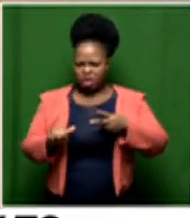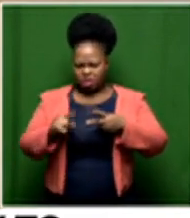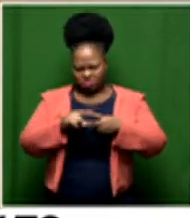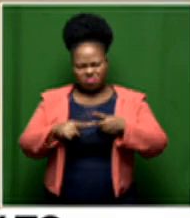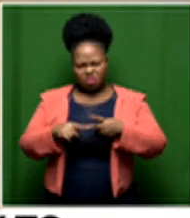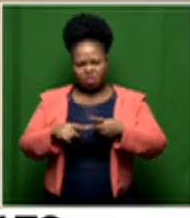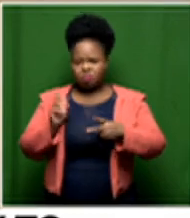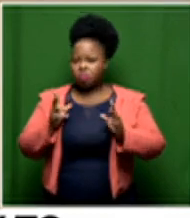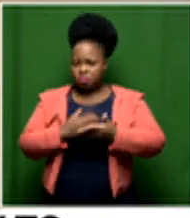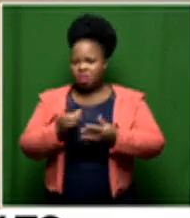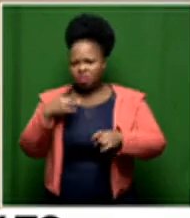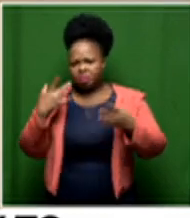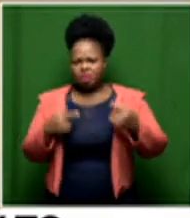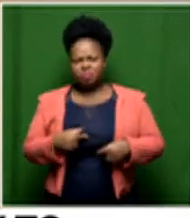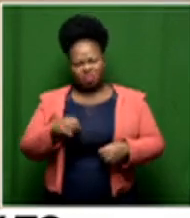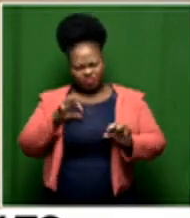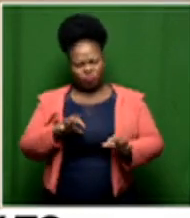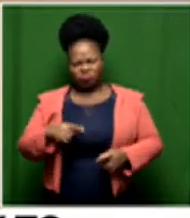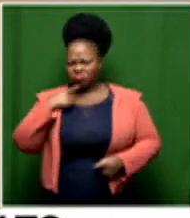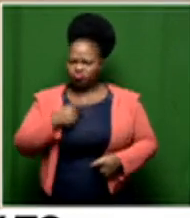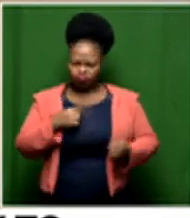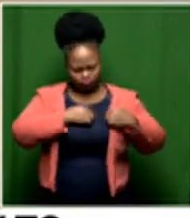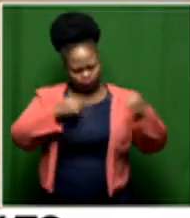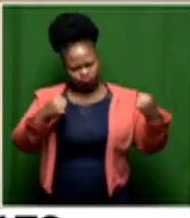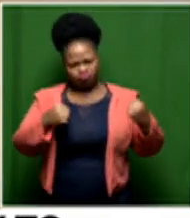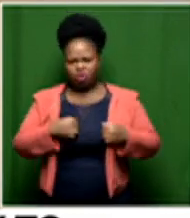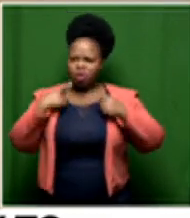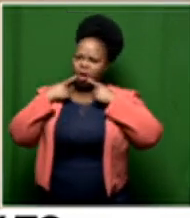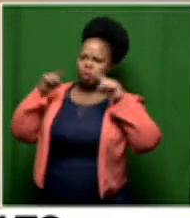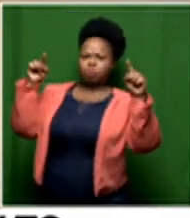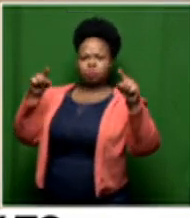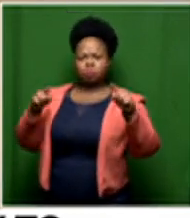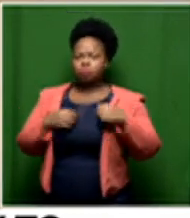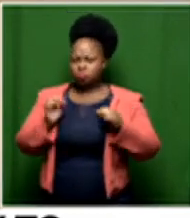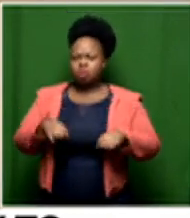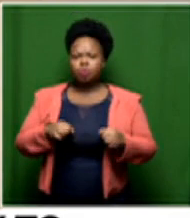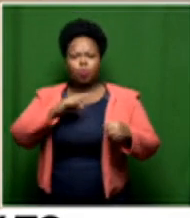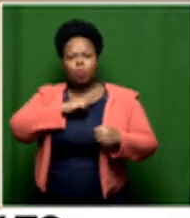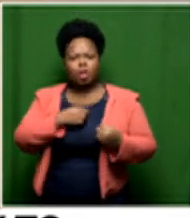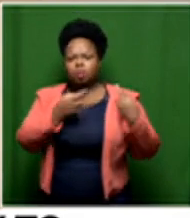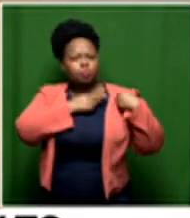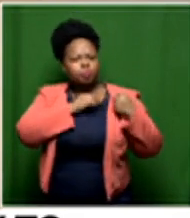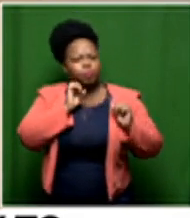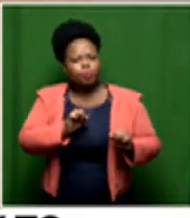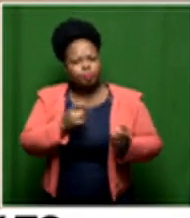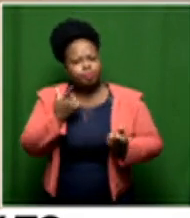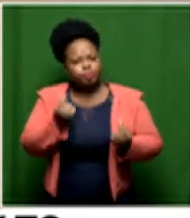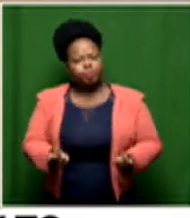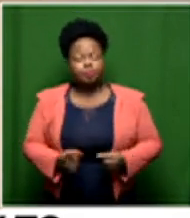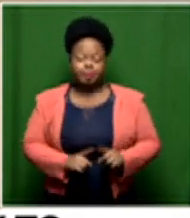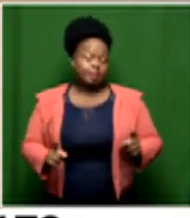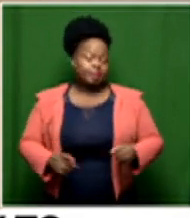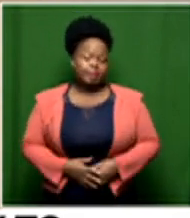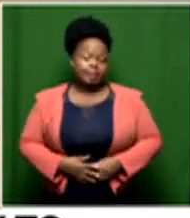at times felt compelled to speak publicly, as they should, as is their duty on these issues. But